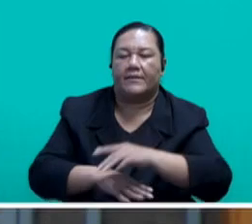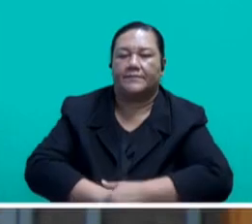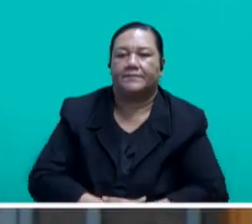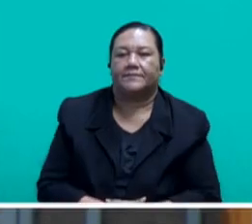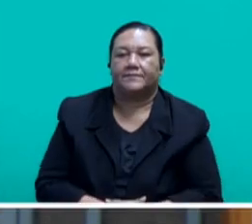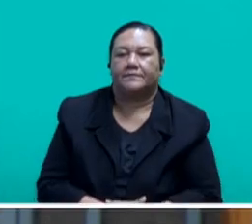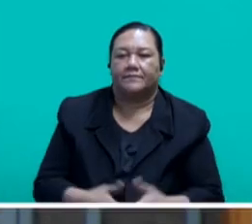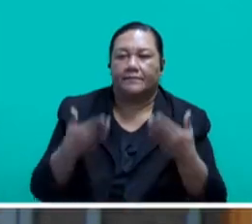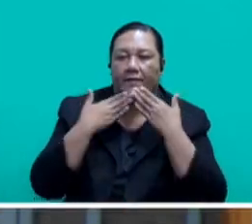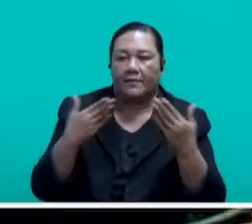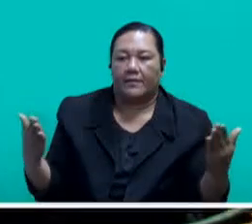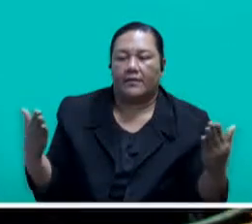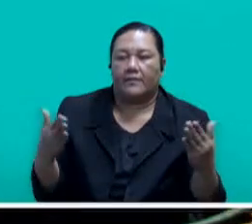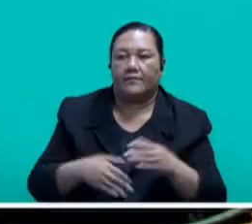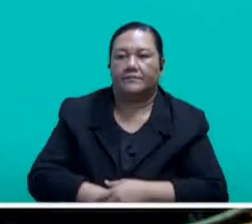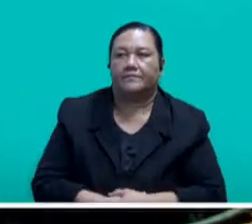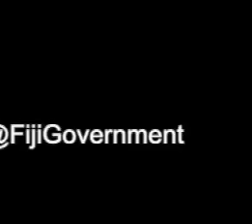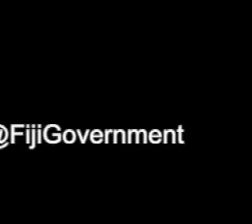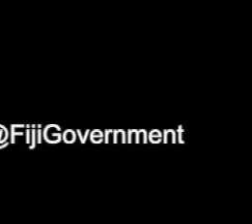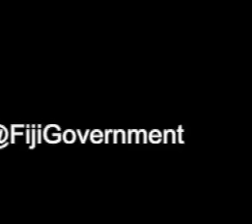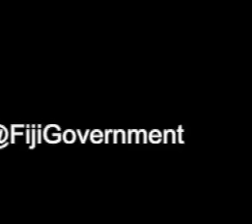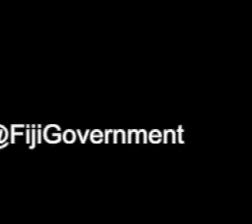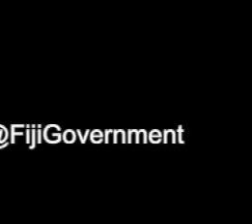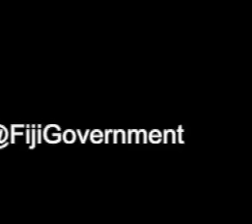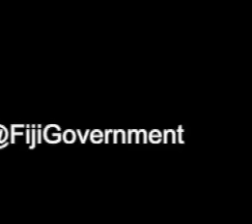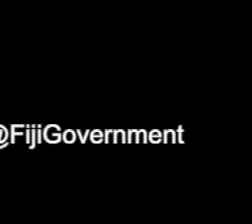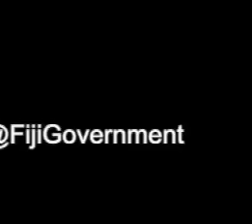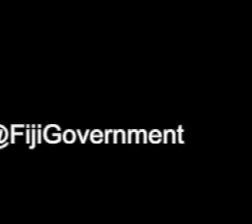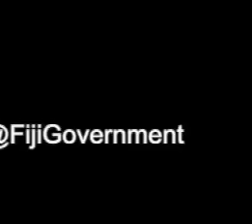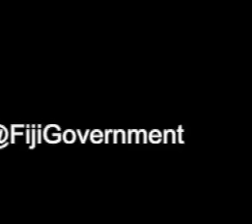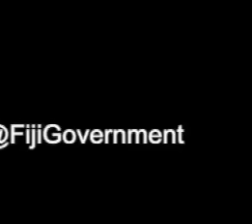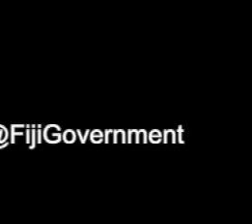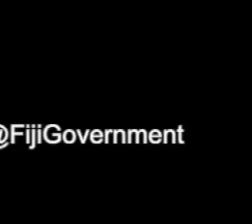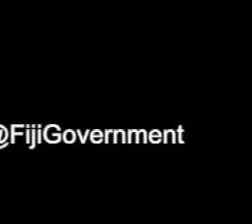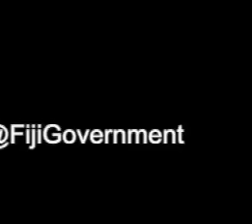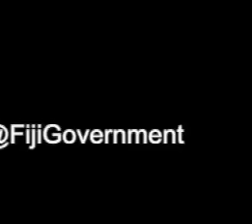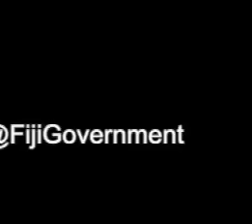Thank you. Thank you for your contribution, Honorable Jovesa Vocea.